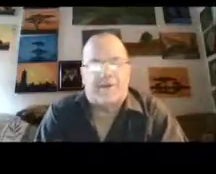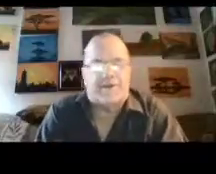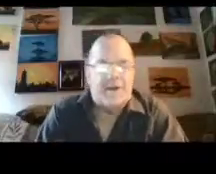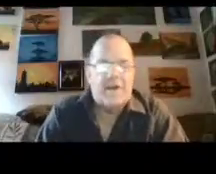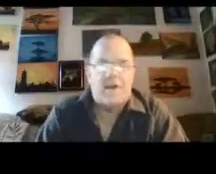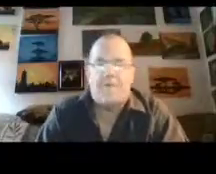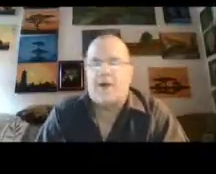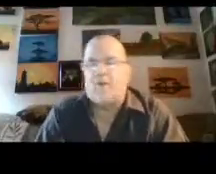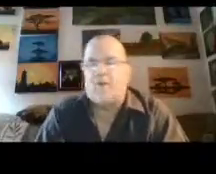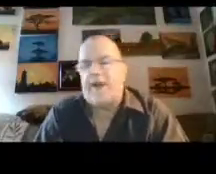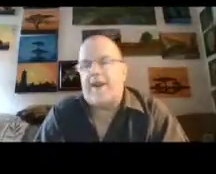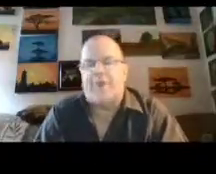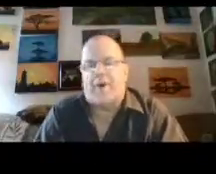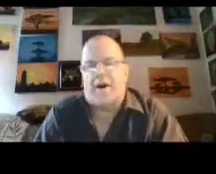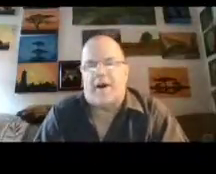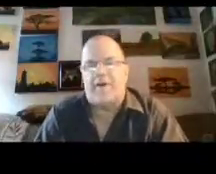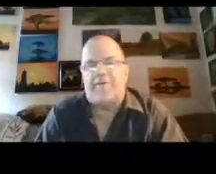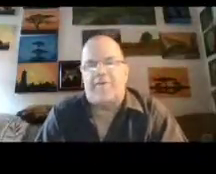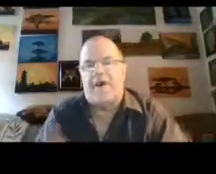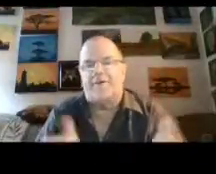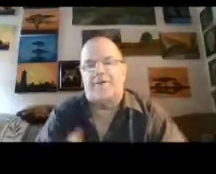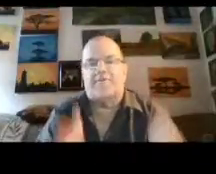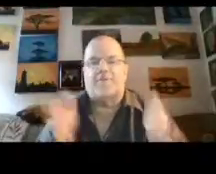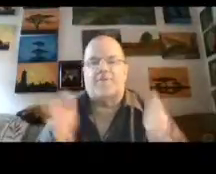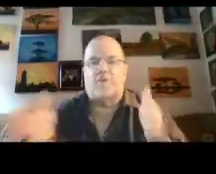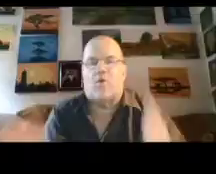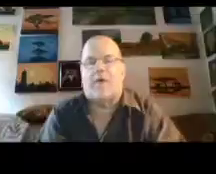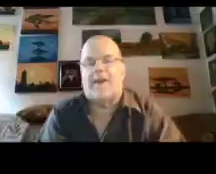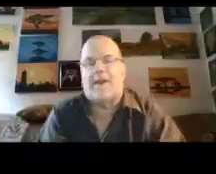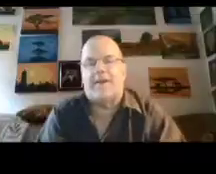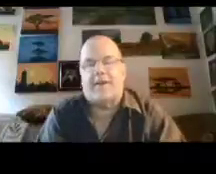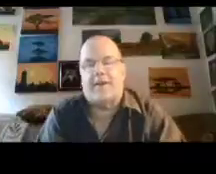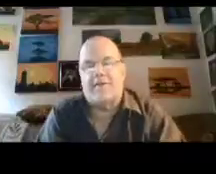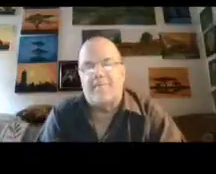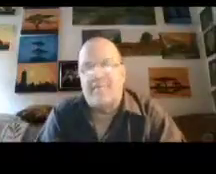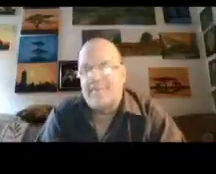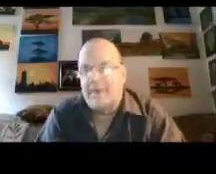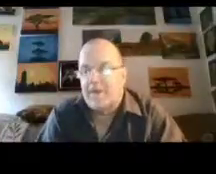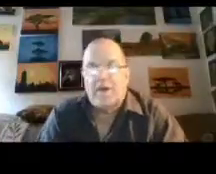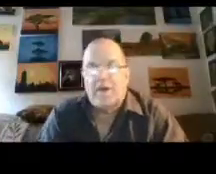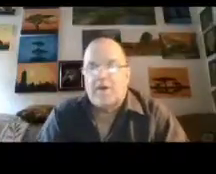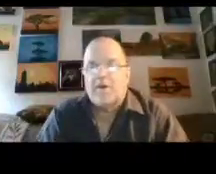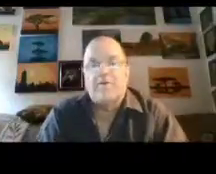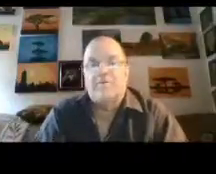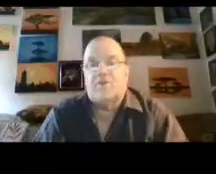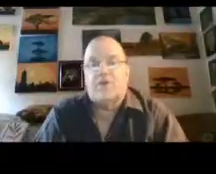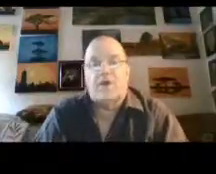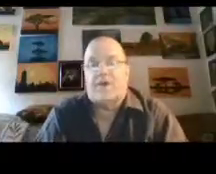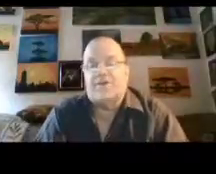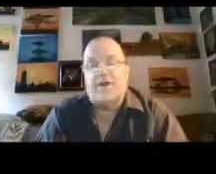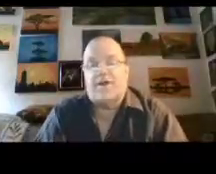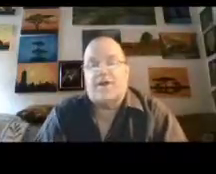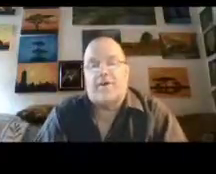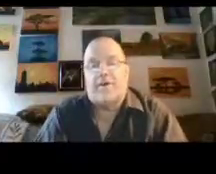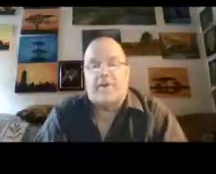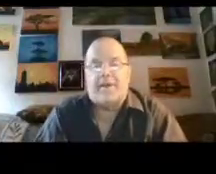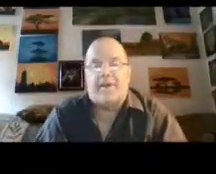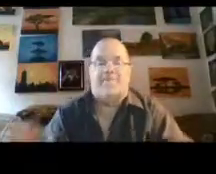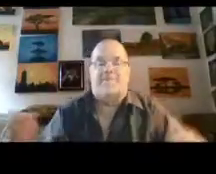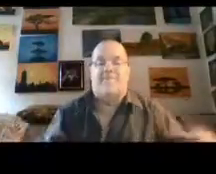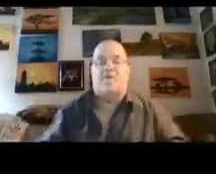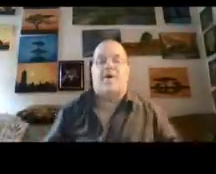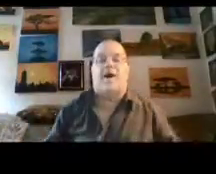people, it's no matter what age you are, if you have something that you want to get done, do it. It's not going to hurt